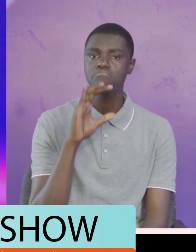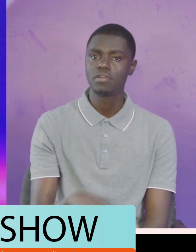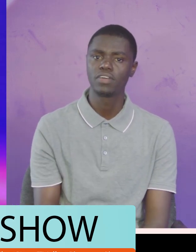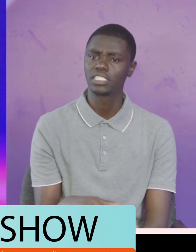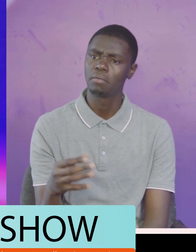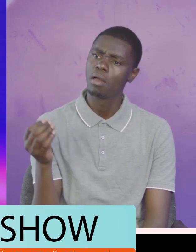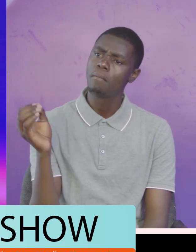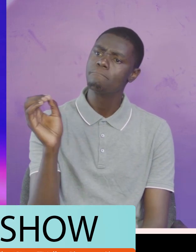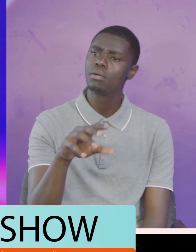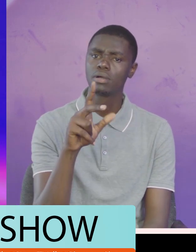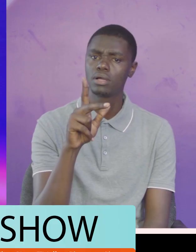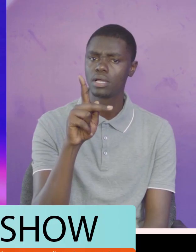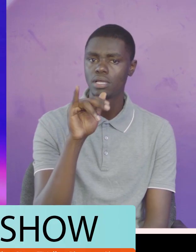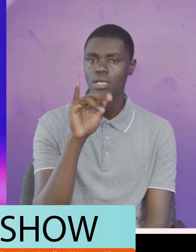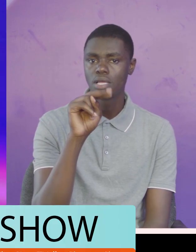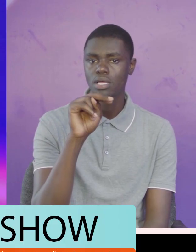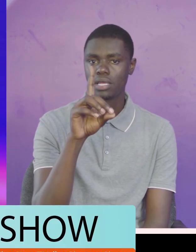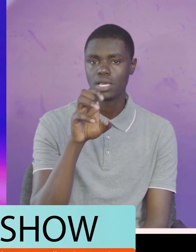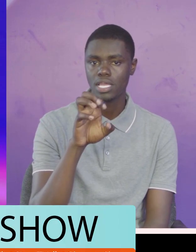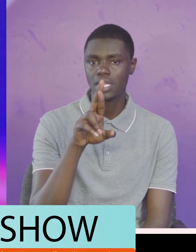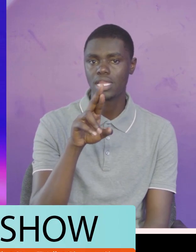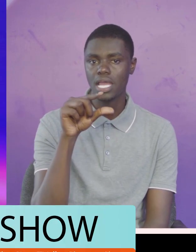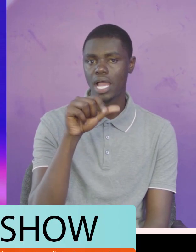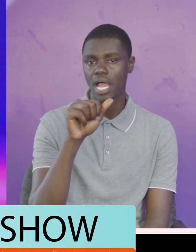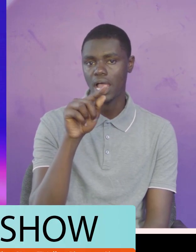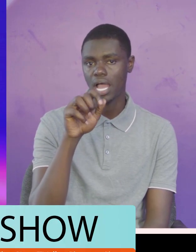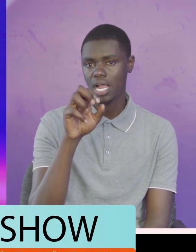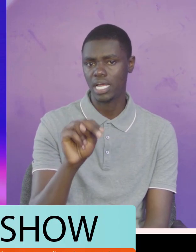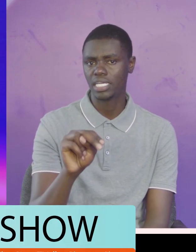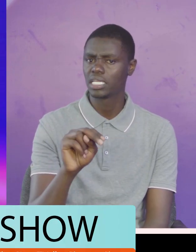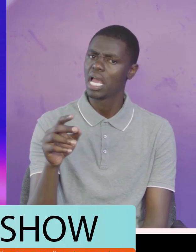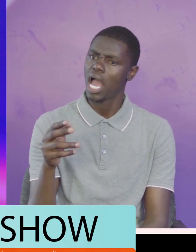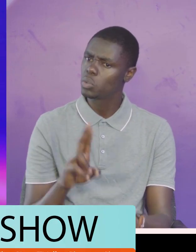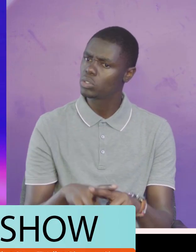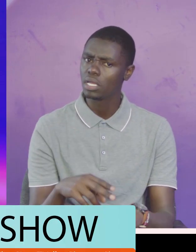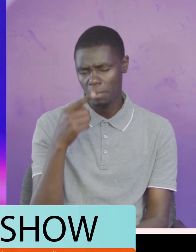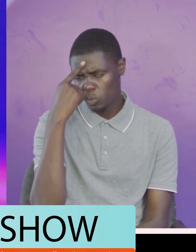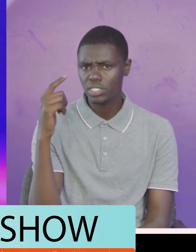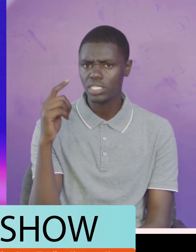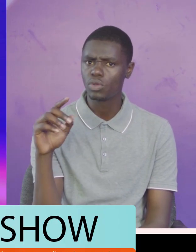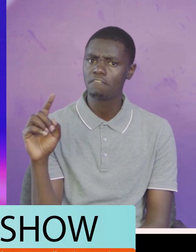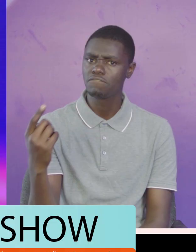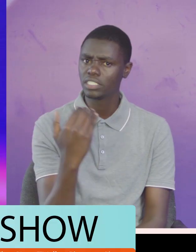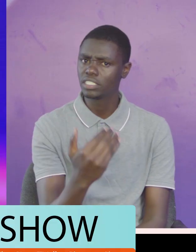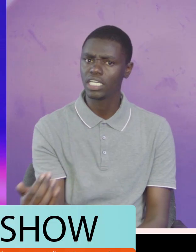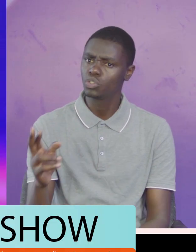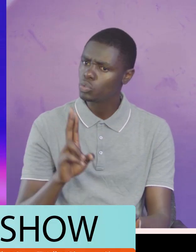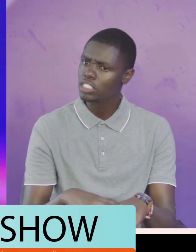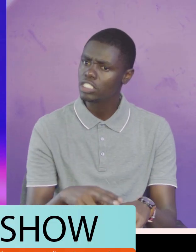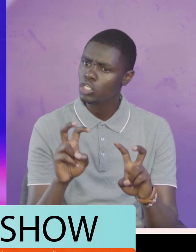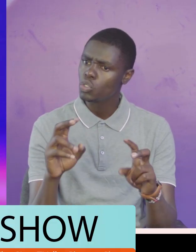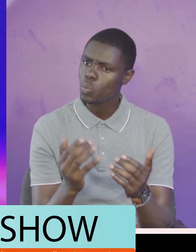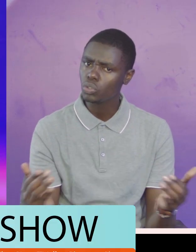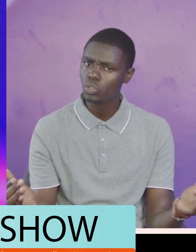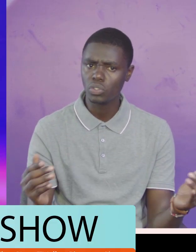I took him to kindergarten, of course, when he was little. And I could sit in, because it's your first child, you sit in and you watch